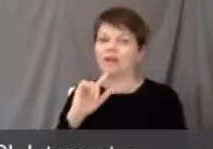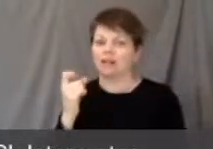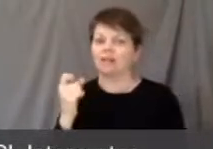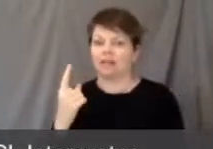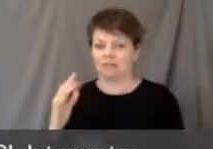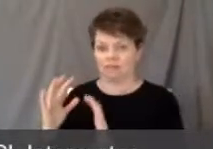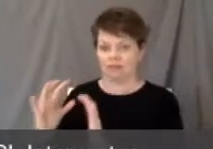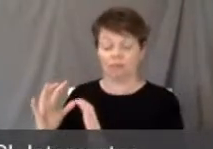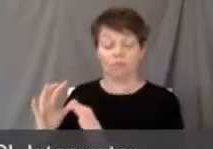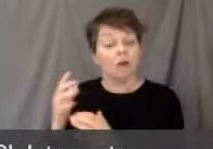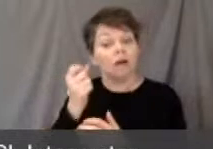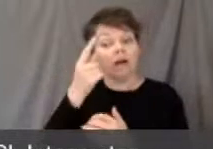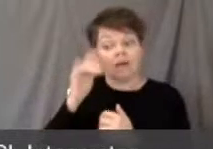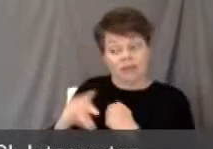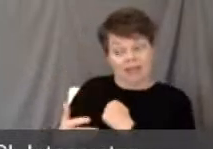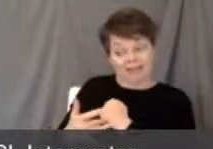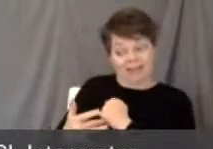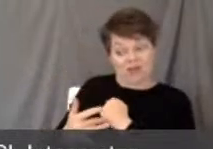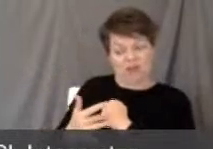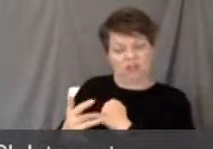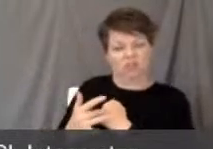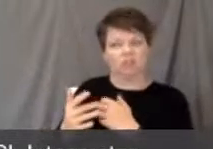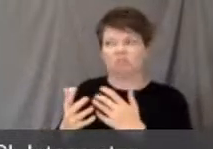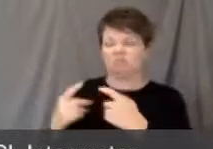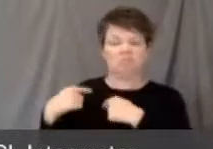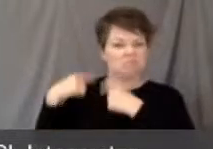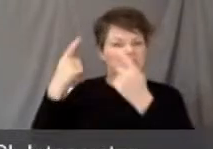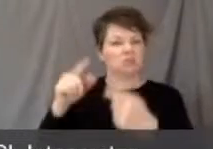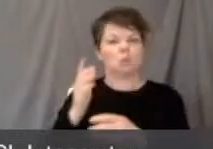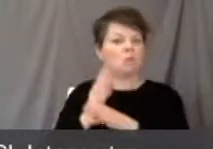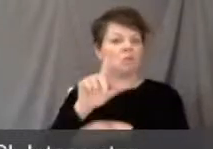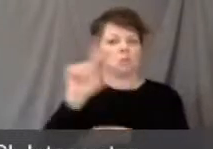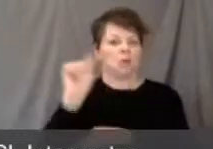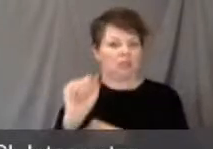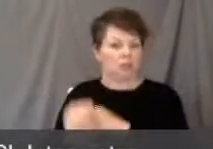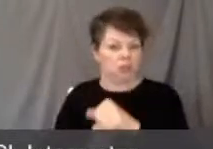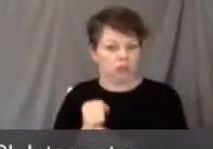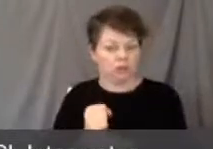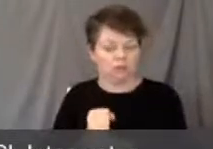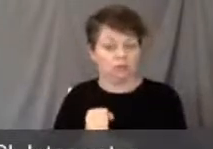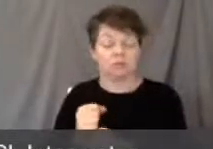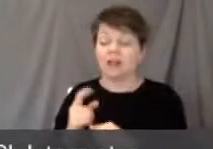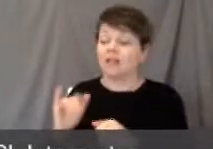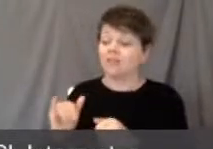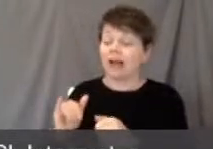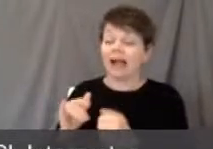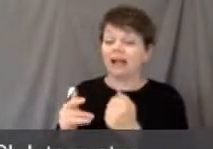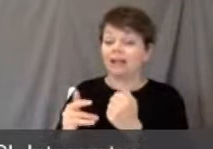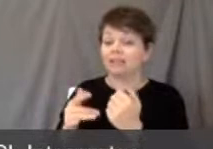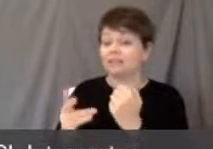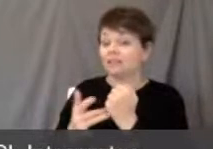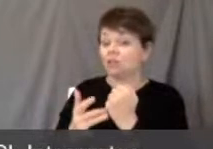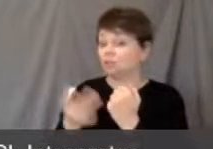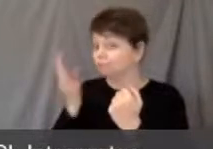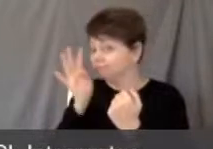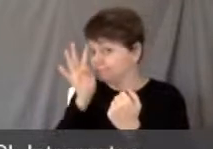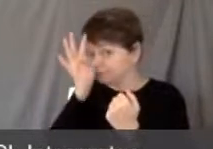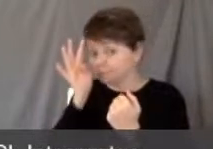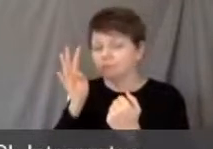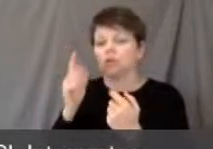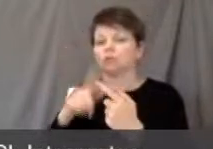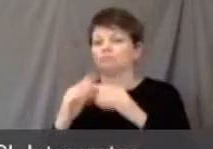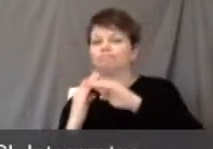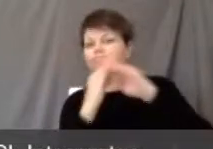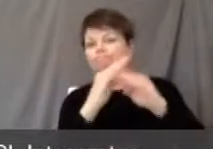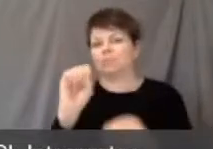has been around for over 20 years. It was developed initially to meet the challenge of the SARS